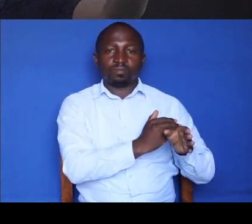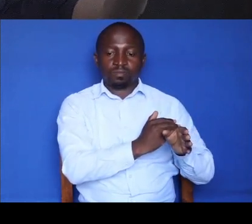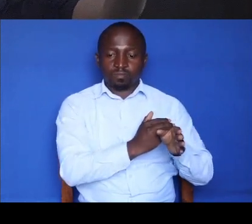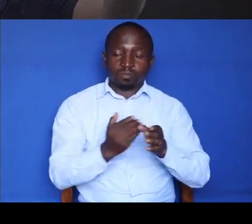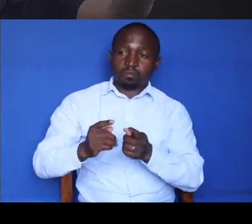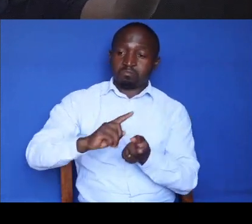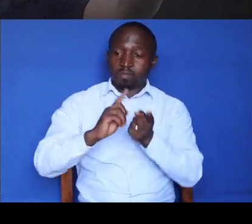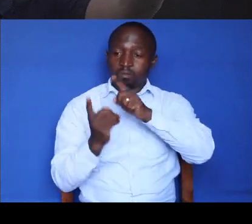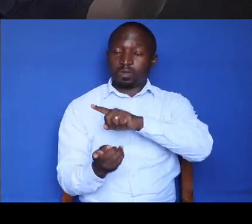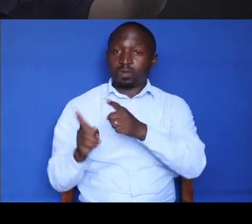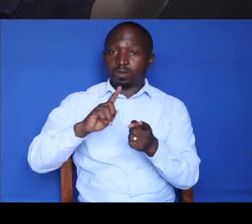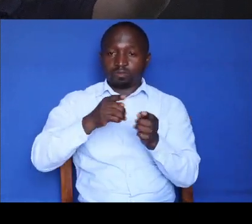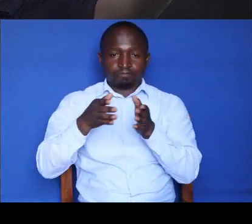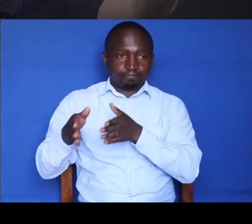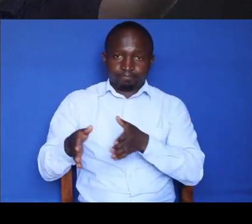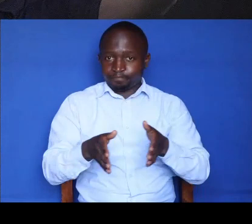river